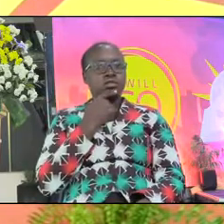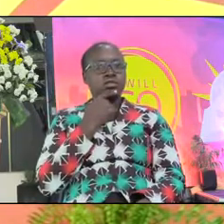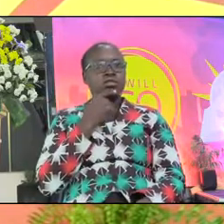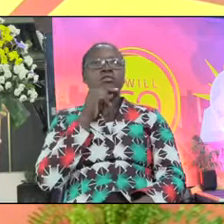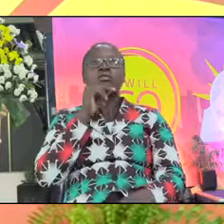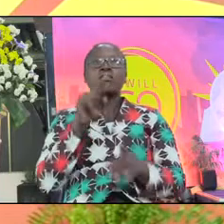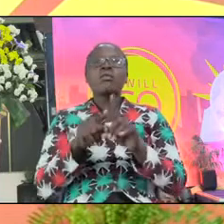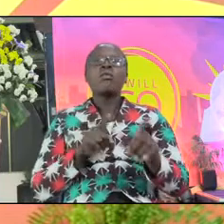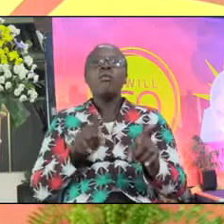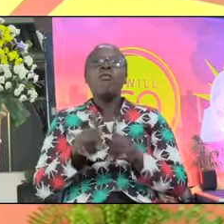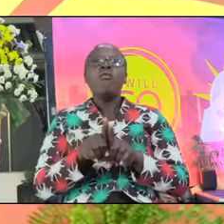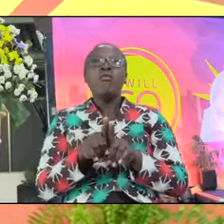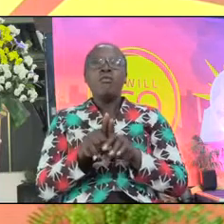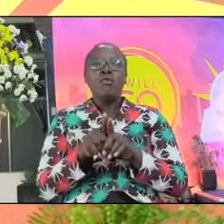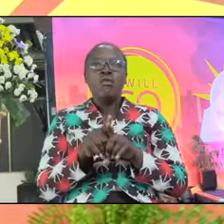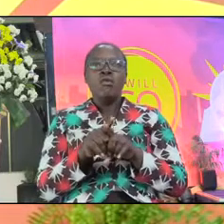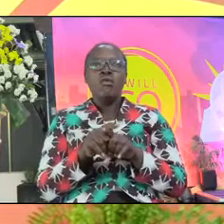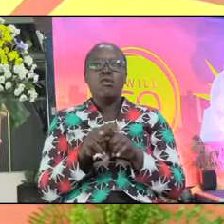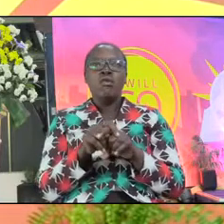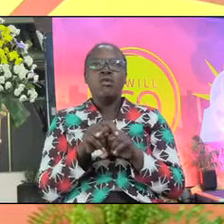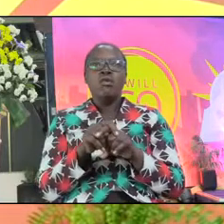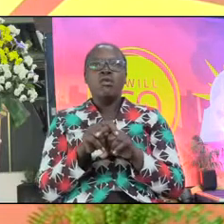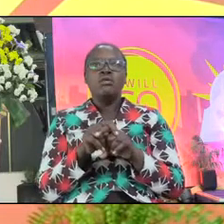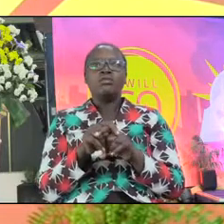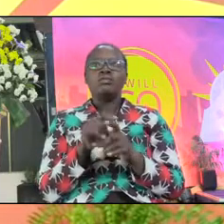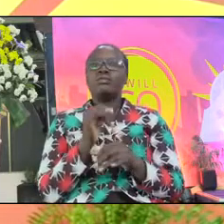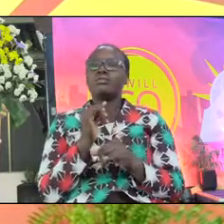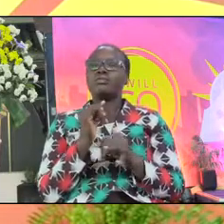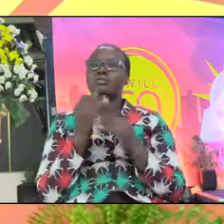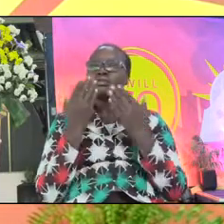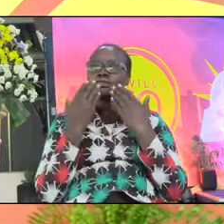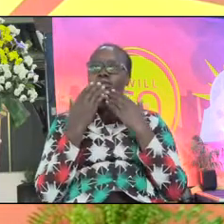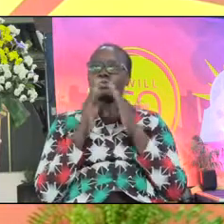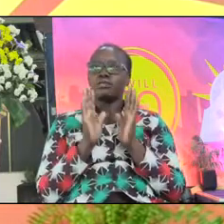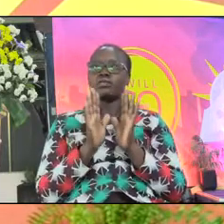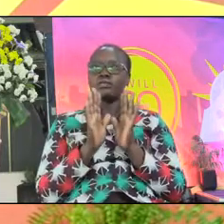My brothers and sisters, as I wind down,